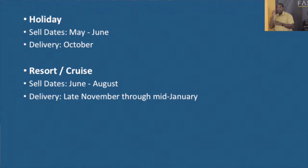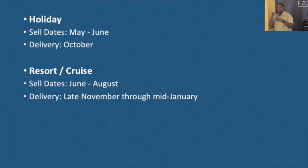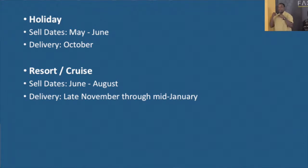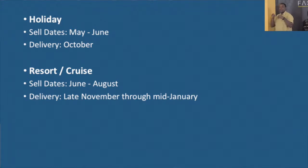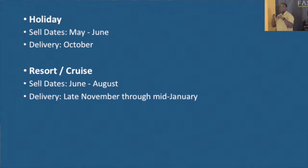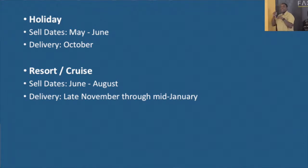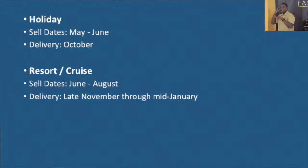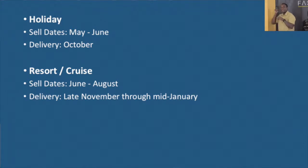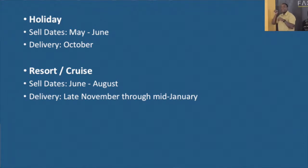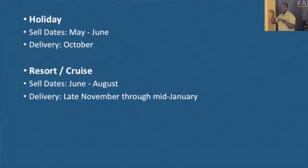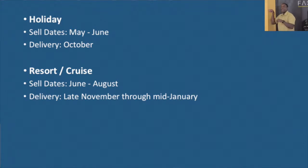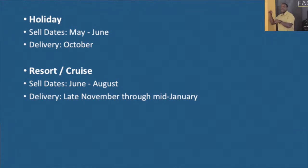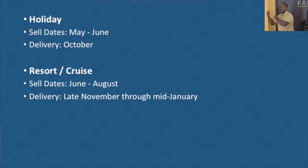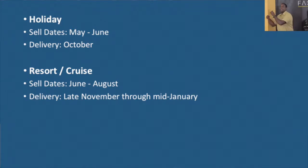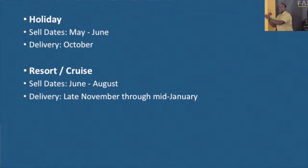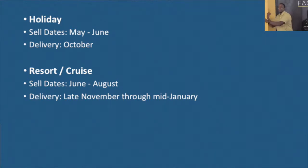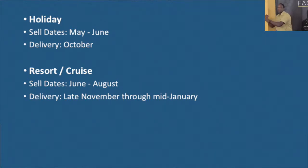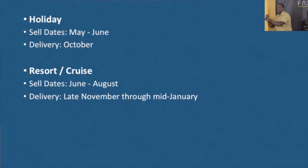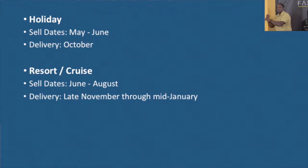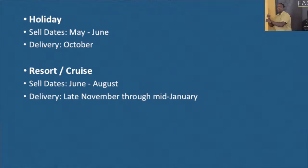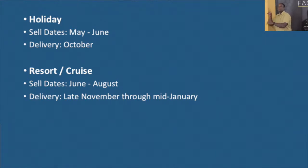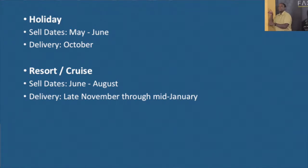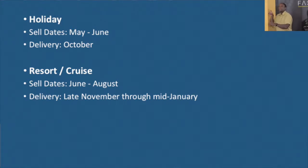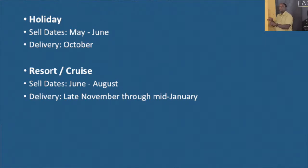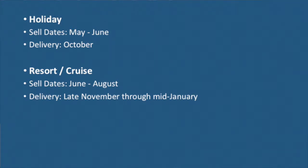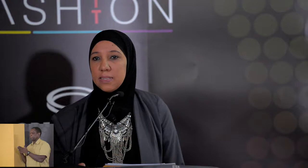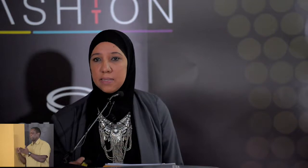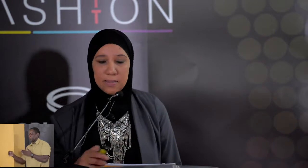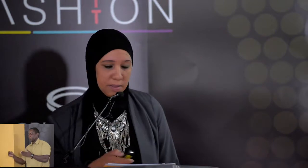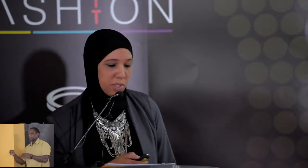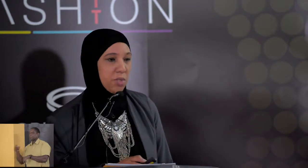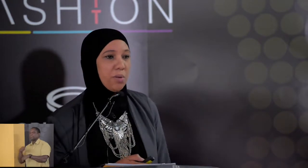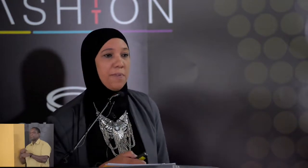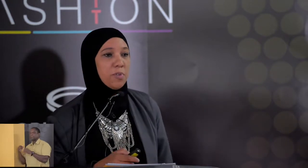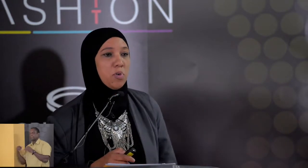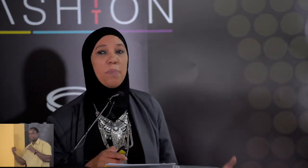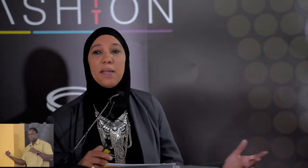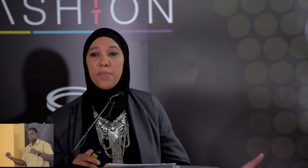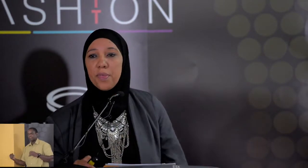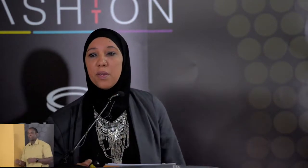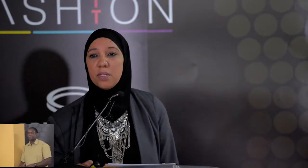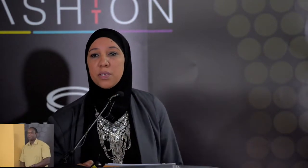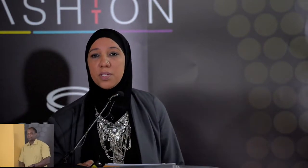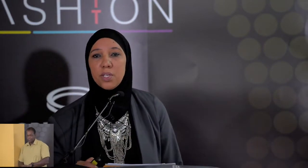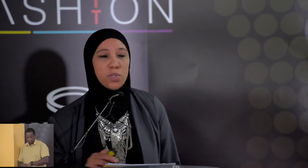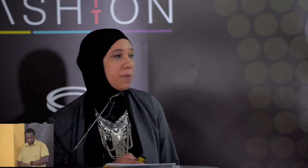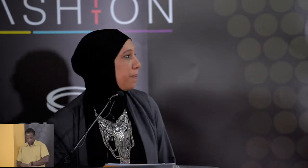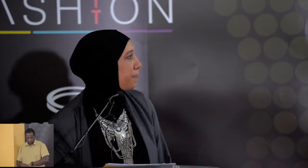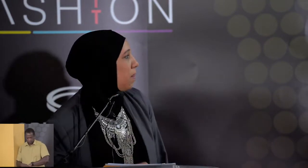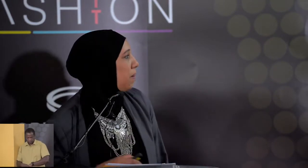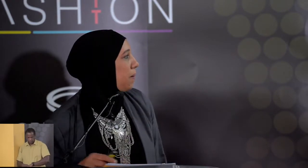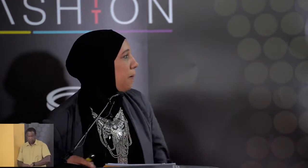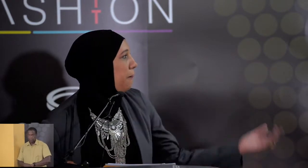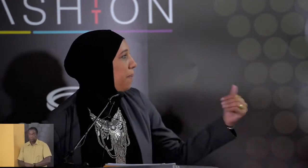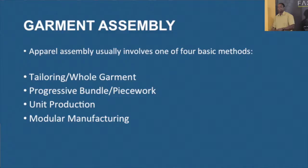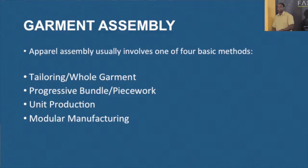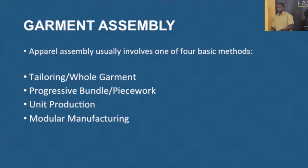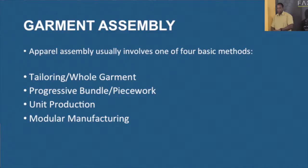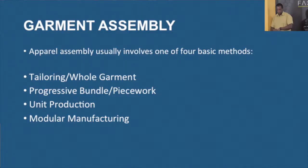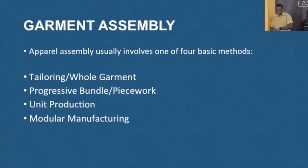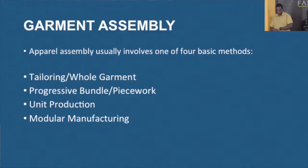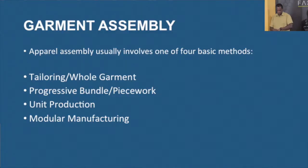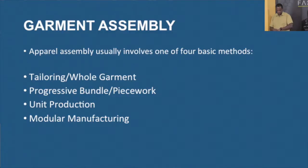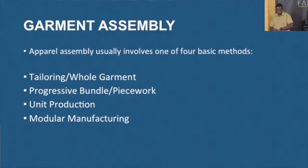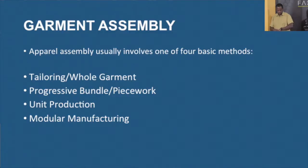Because again, you're selling to retail outlets. So you have to go by their schedule. Back